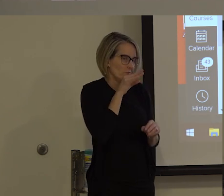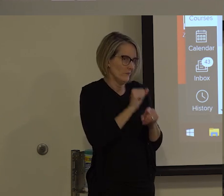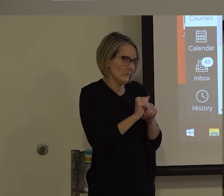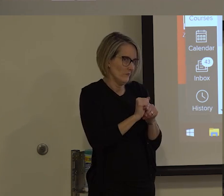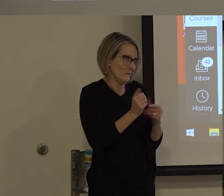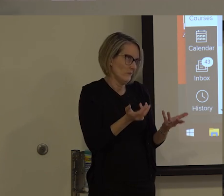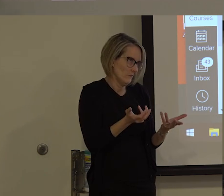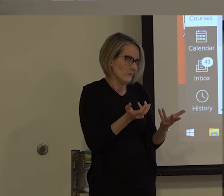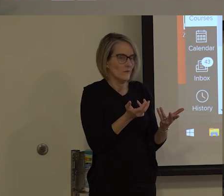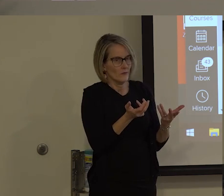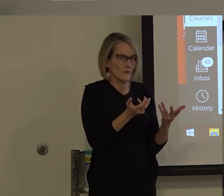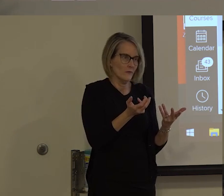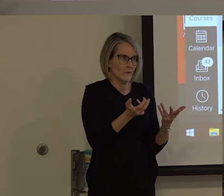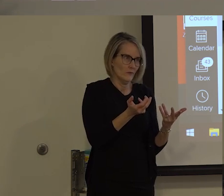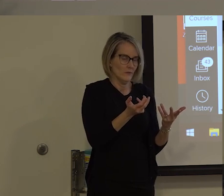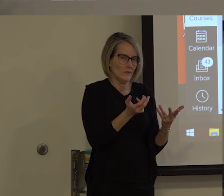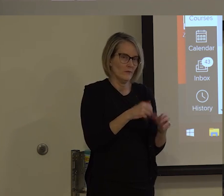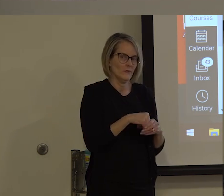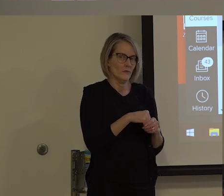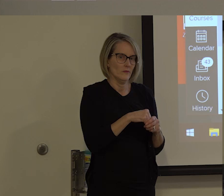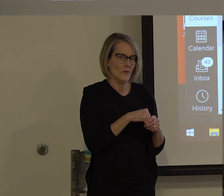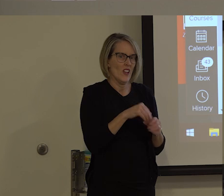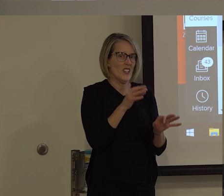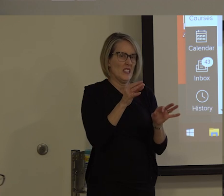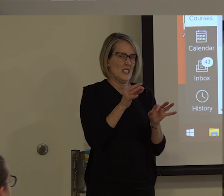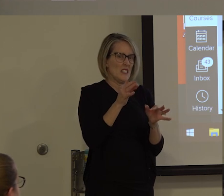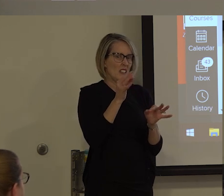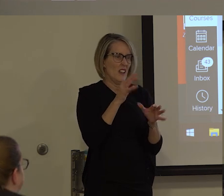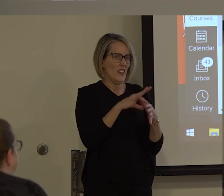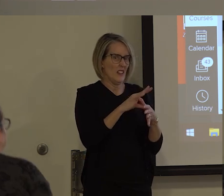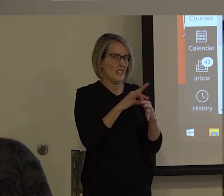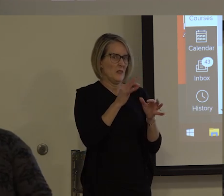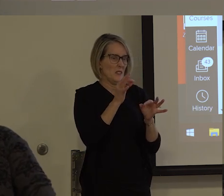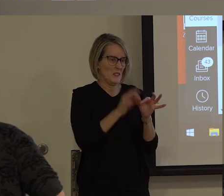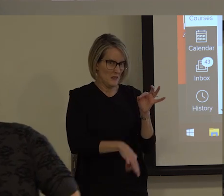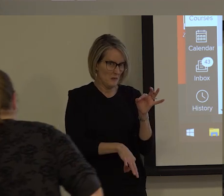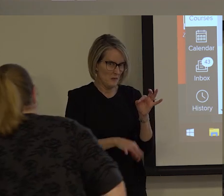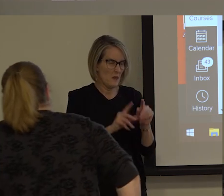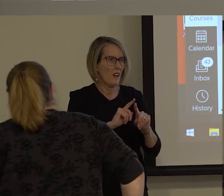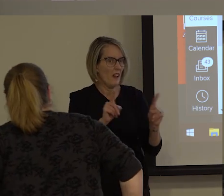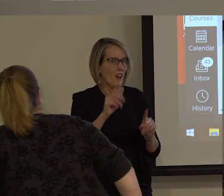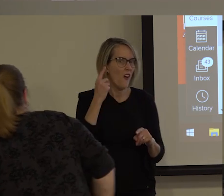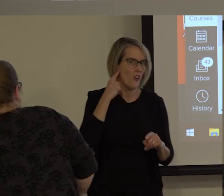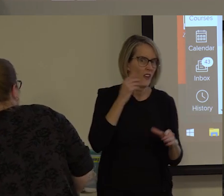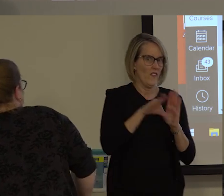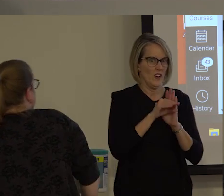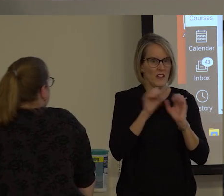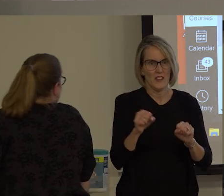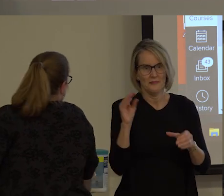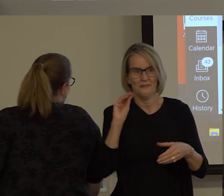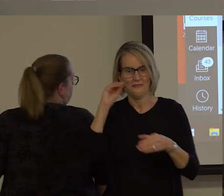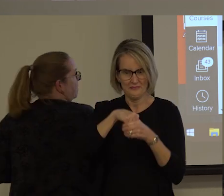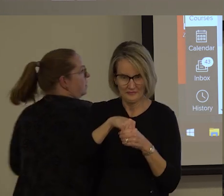So this content type is relatively simple. We can insert audio, video, or